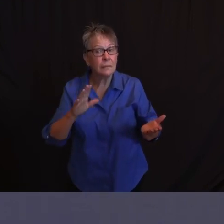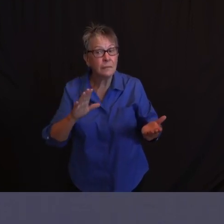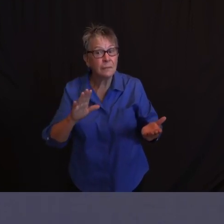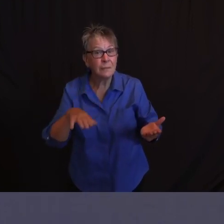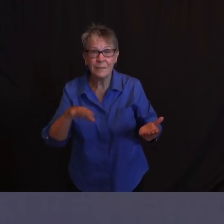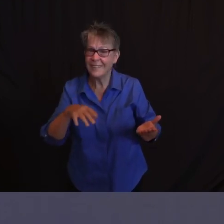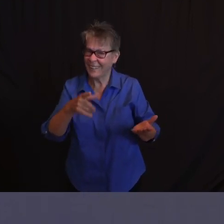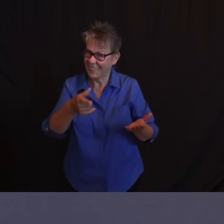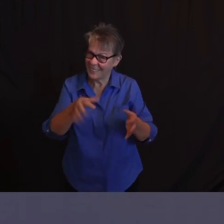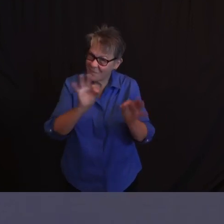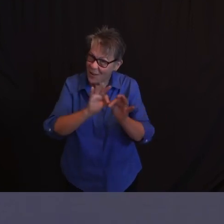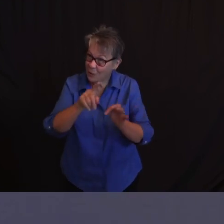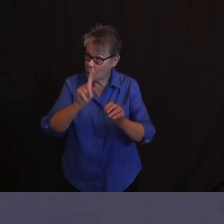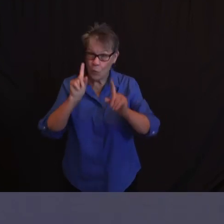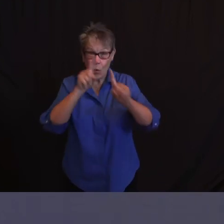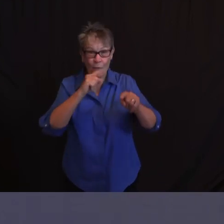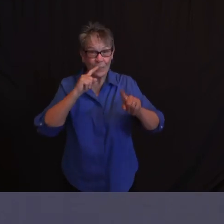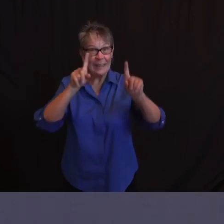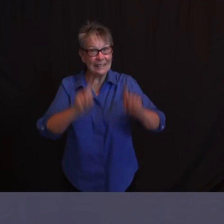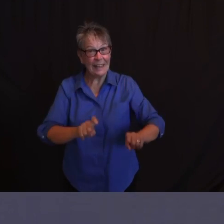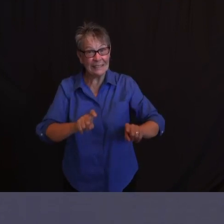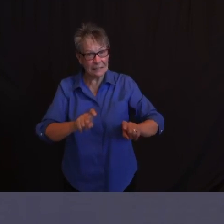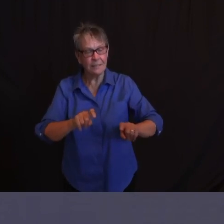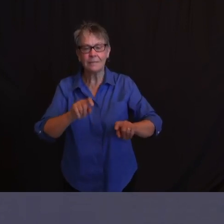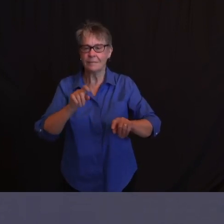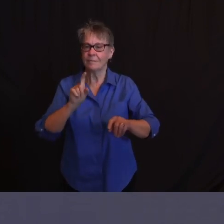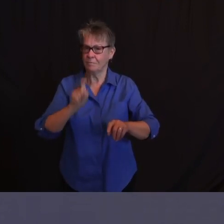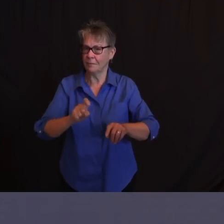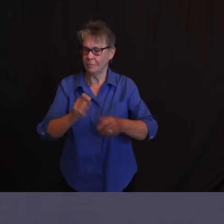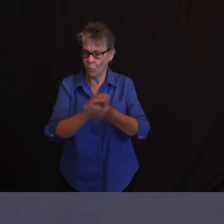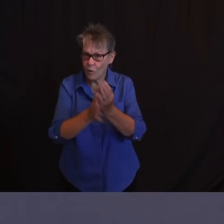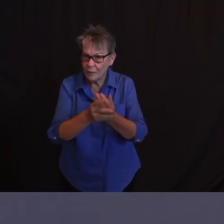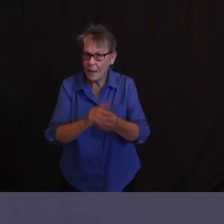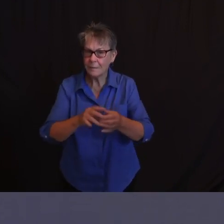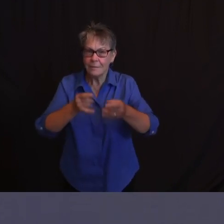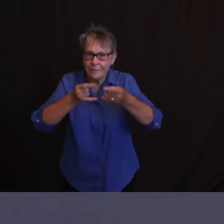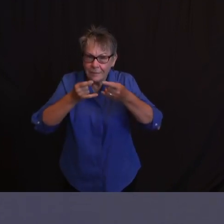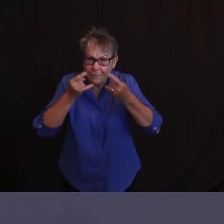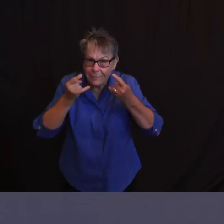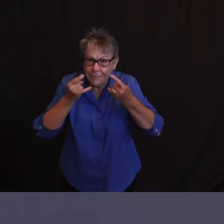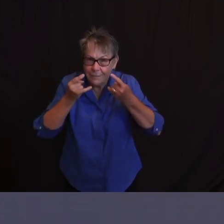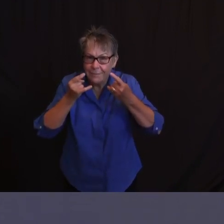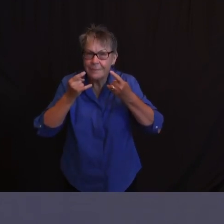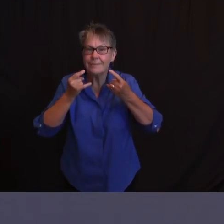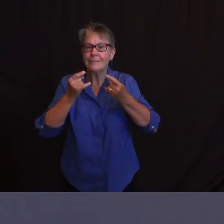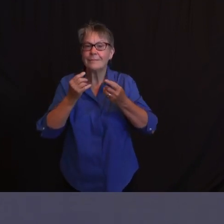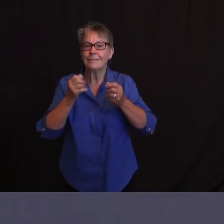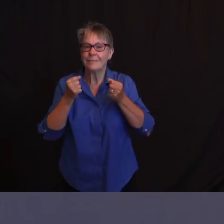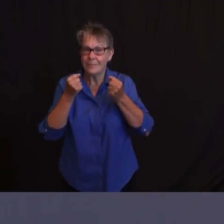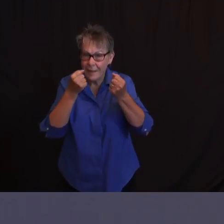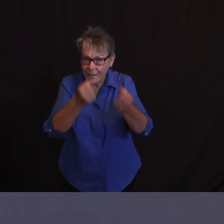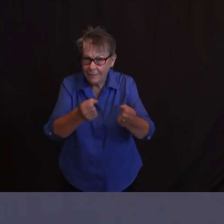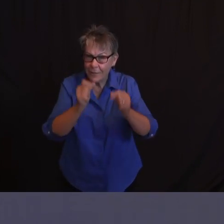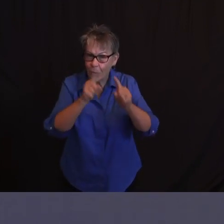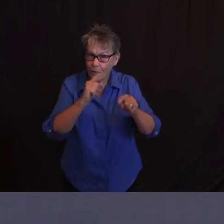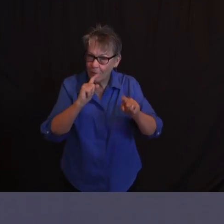I'm leaving aside obviously the vulnerable populations, the essential workers, the healthcare workers, et